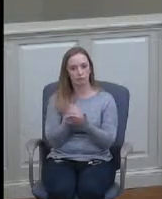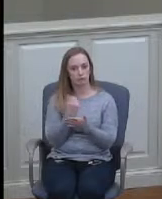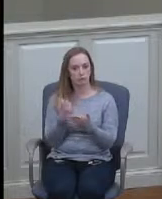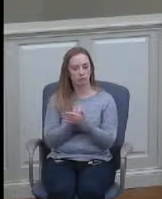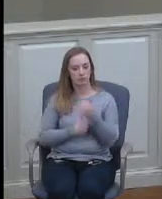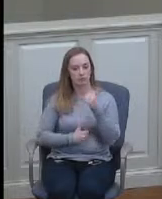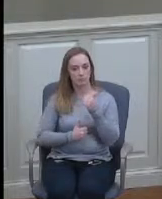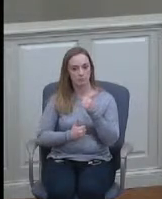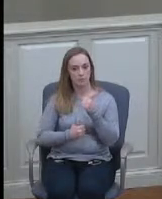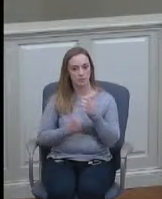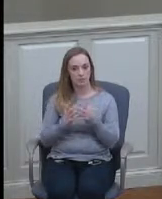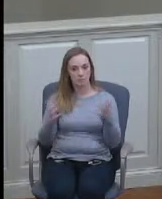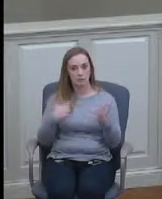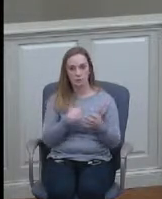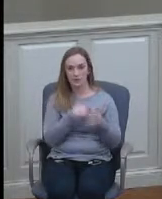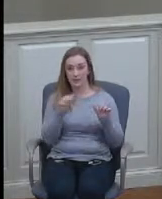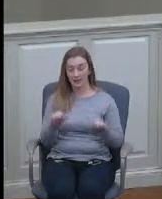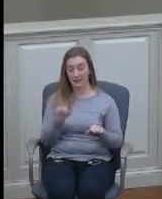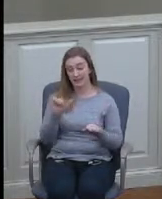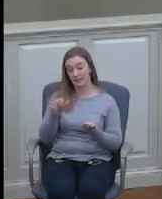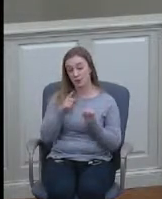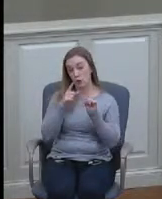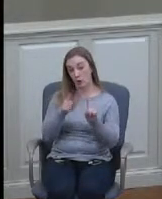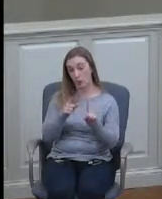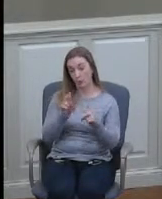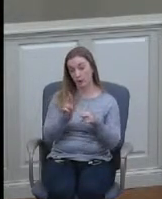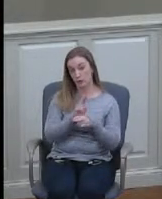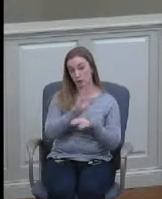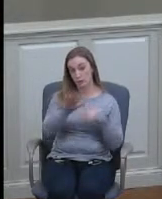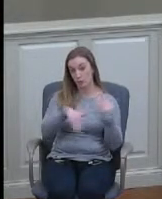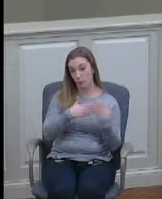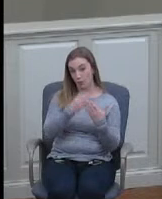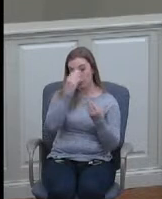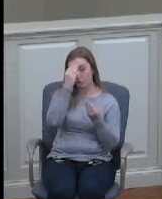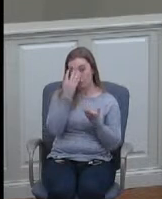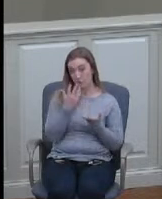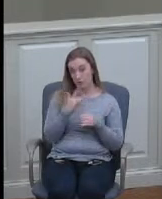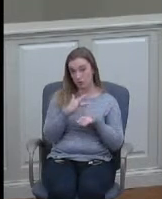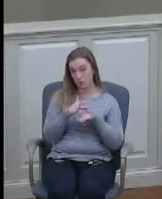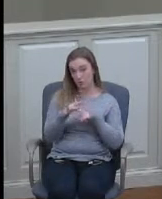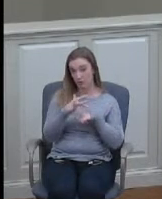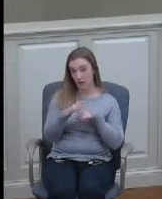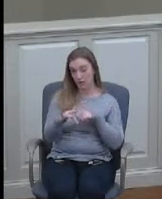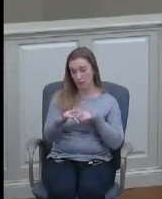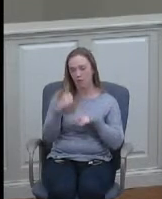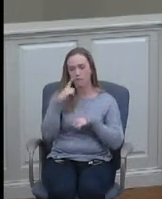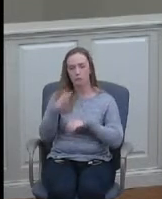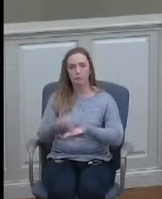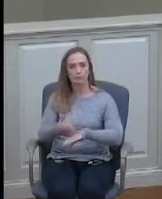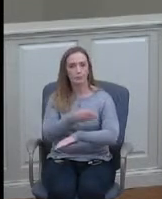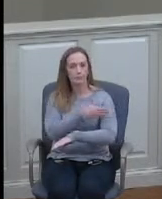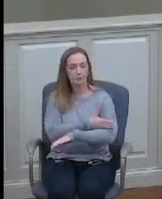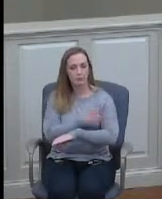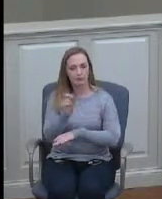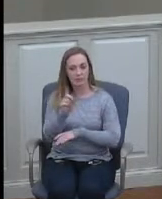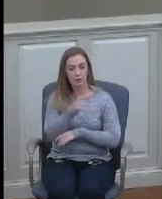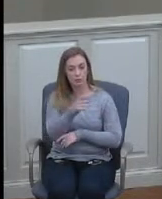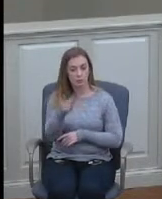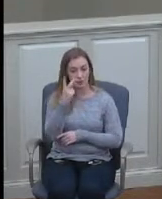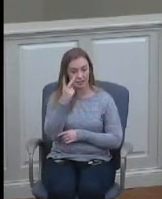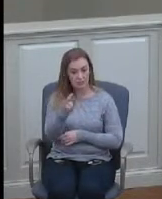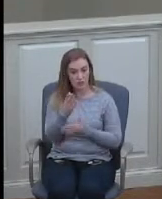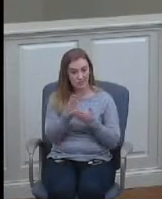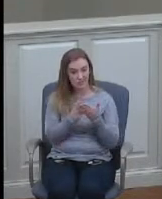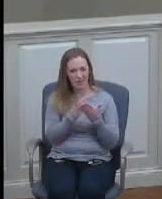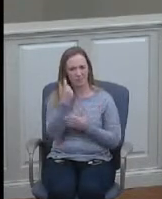information, use it to better Danville, to further Danville, and give it. So you saw a lot of it. You saw some of it this